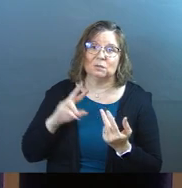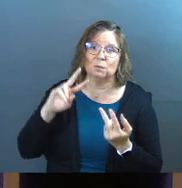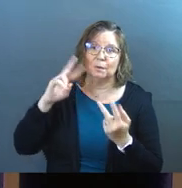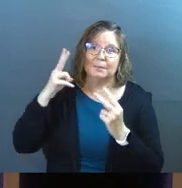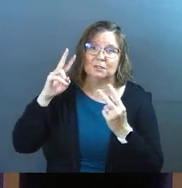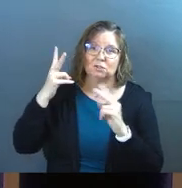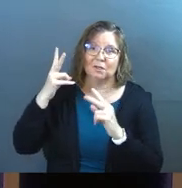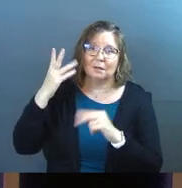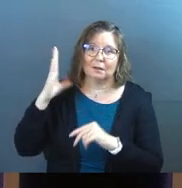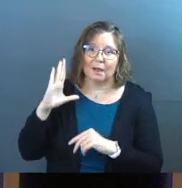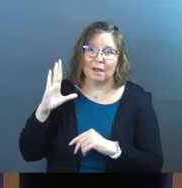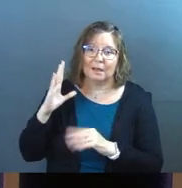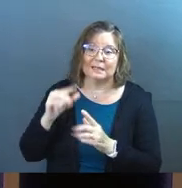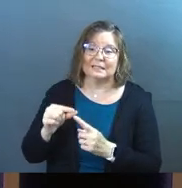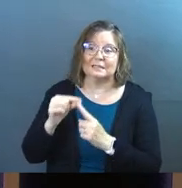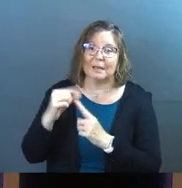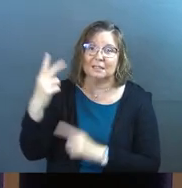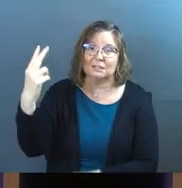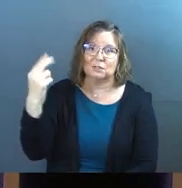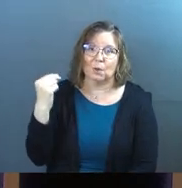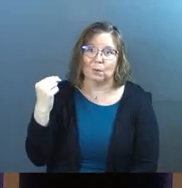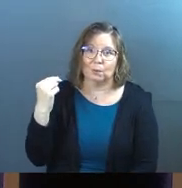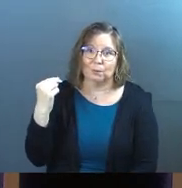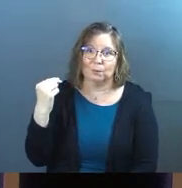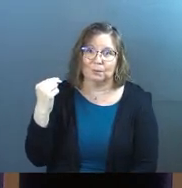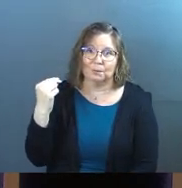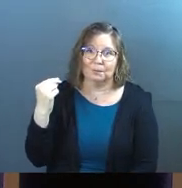God, especially his no's.